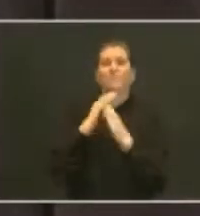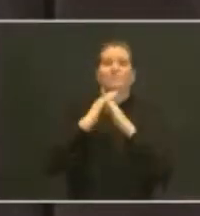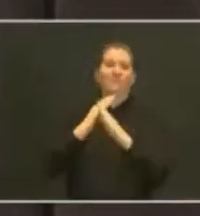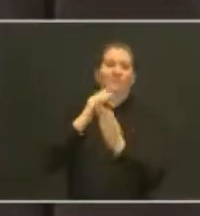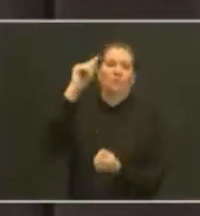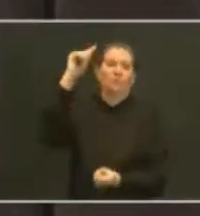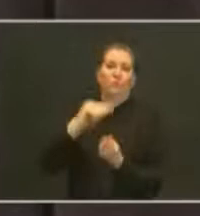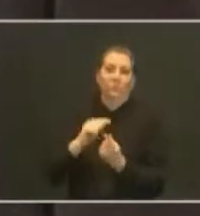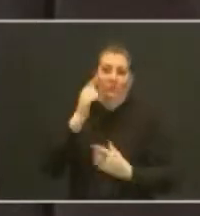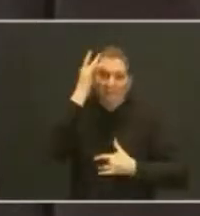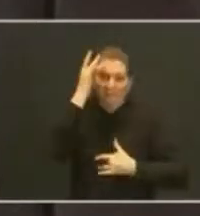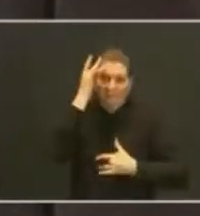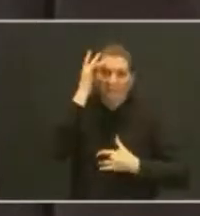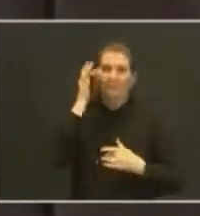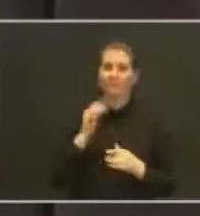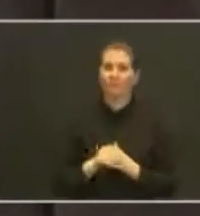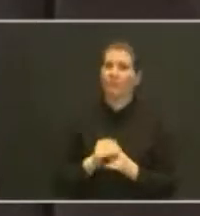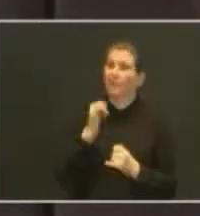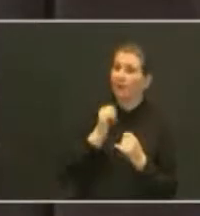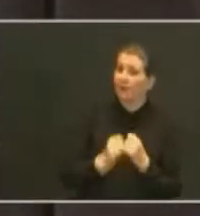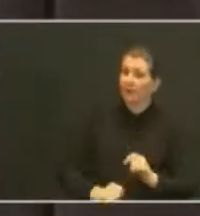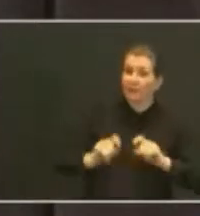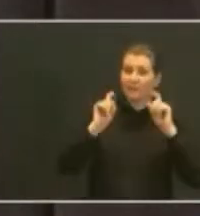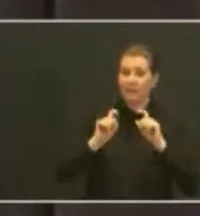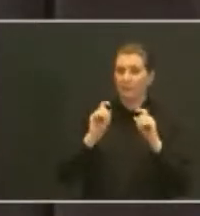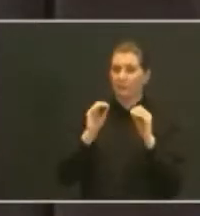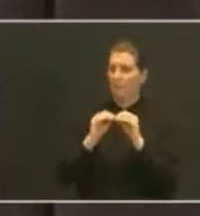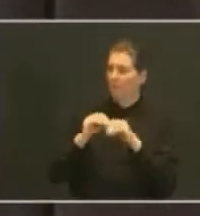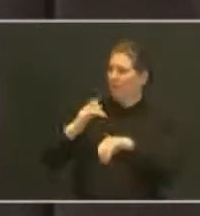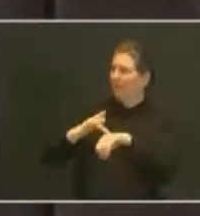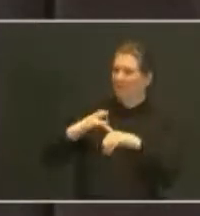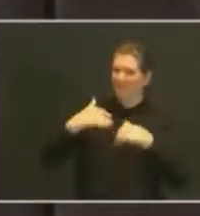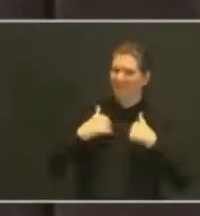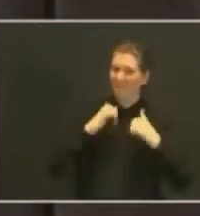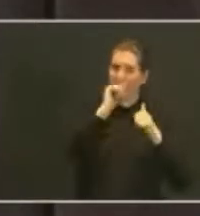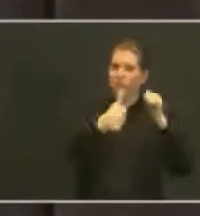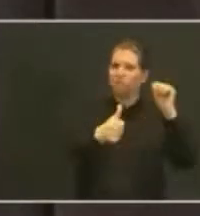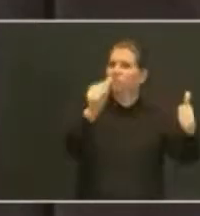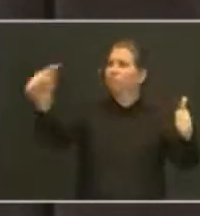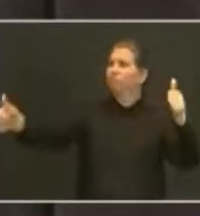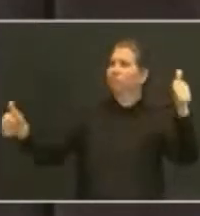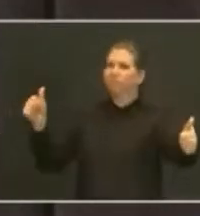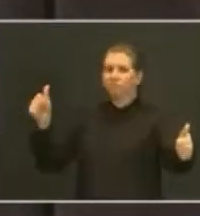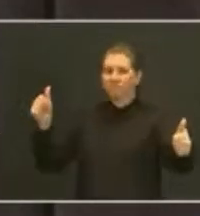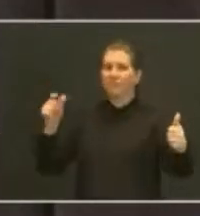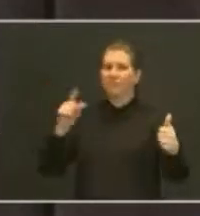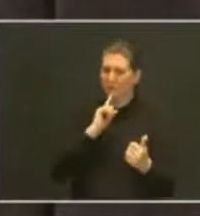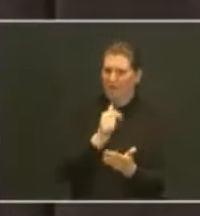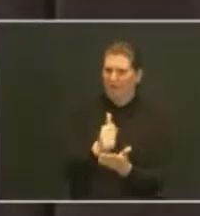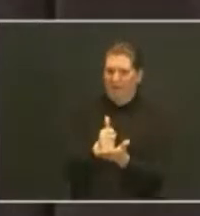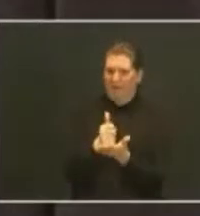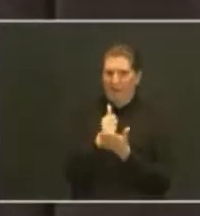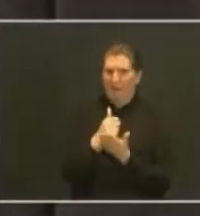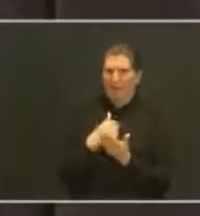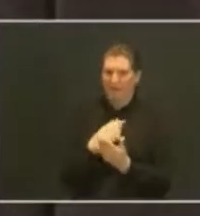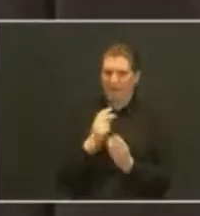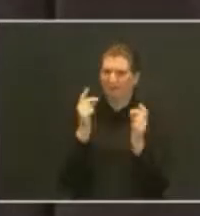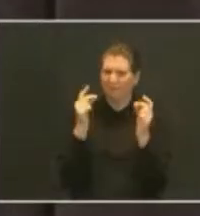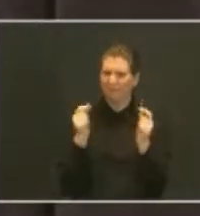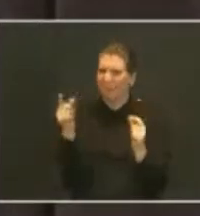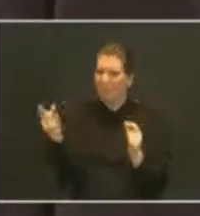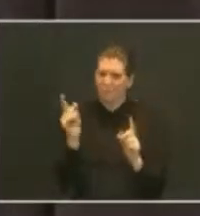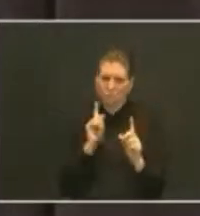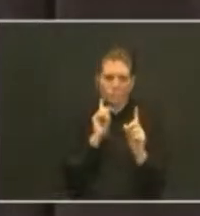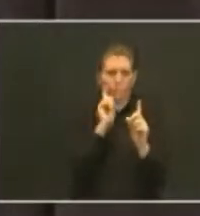so accessible in all different settings throughout Rhode Island helps us identify cases right away and get ahead